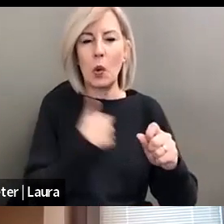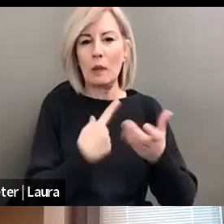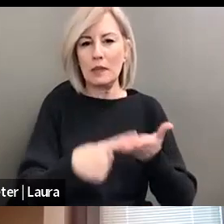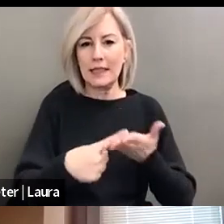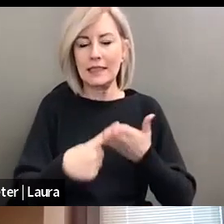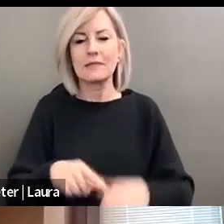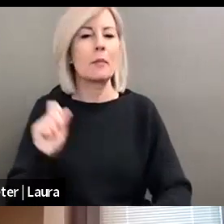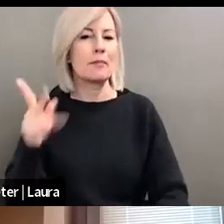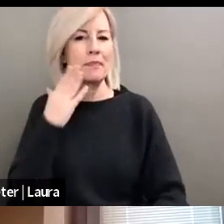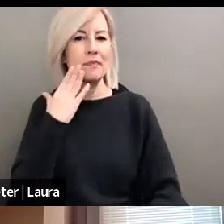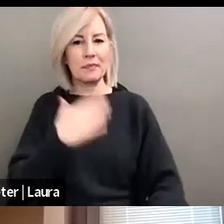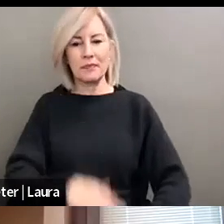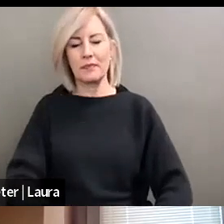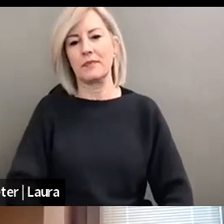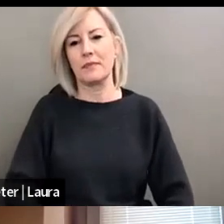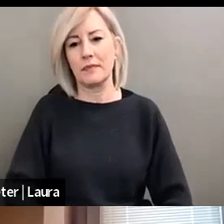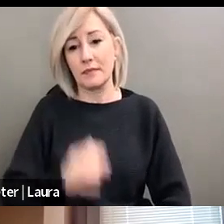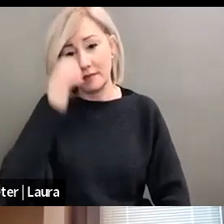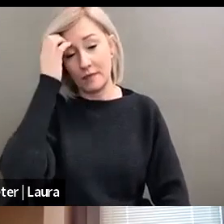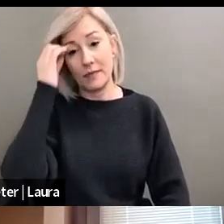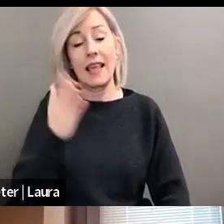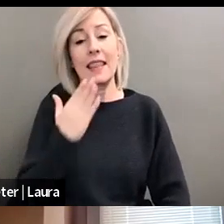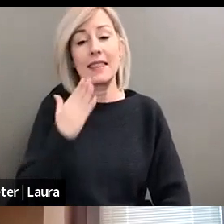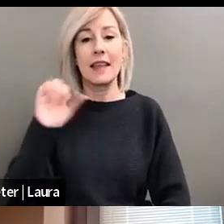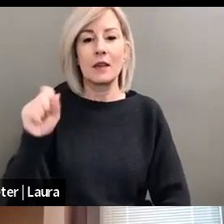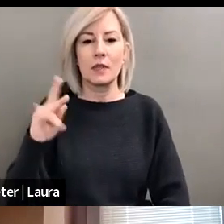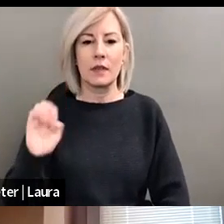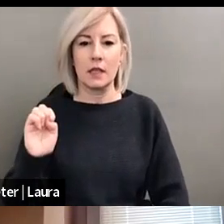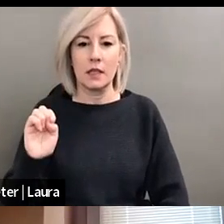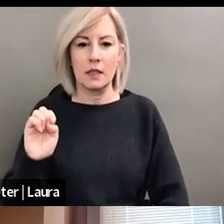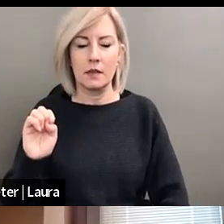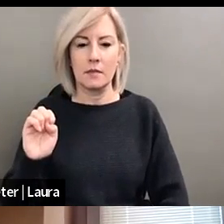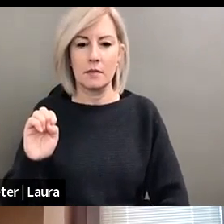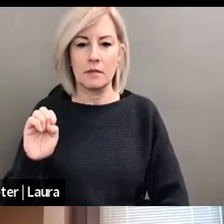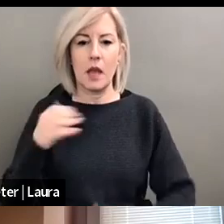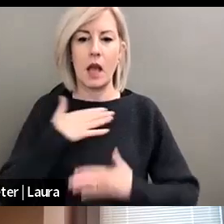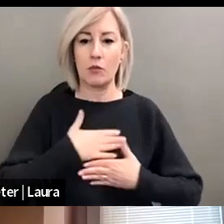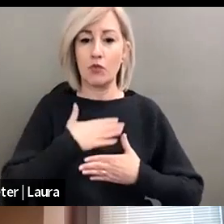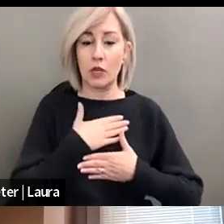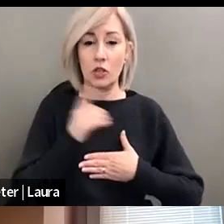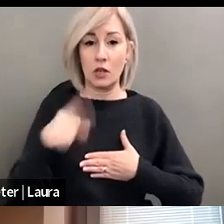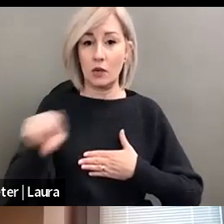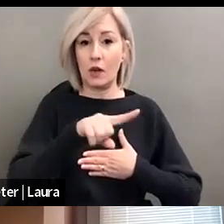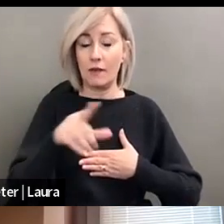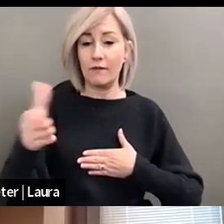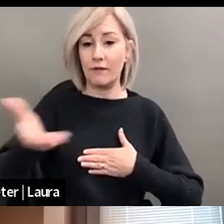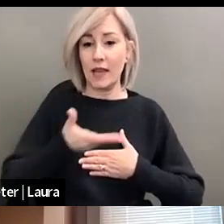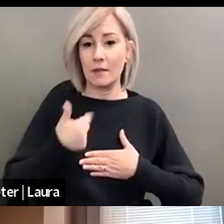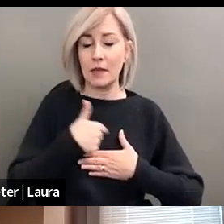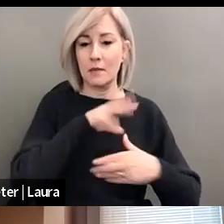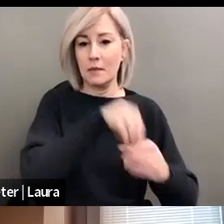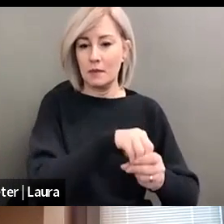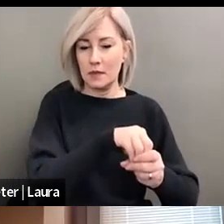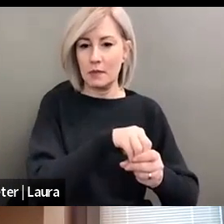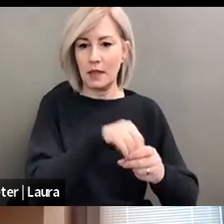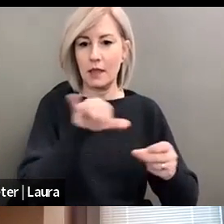discussing specifically. Great, thank you. And thank you, Stephanie. I appreciate you all inviting me to participate in